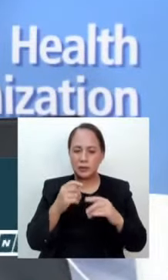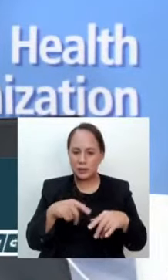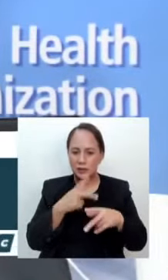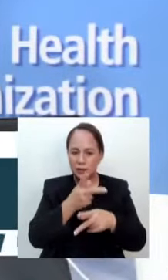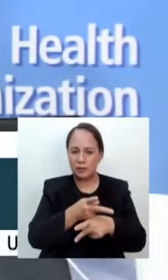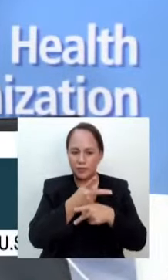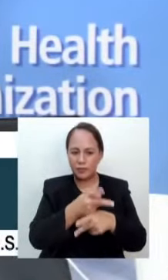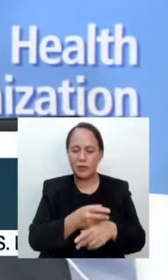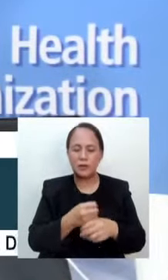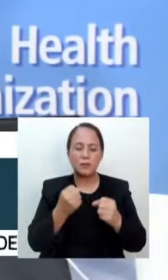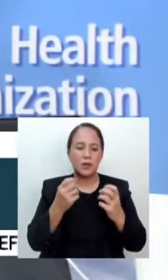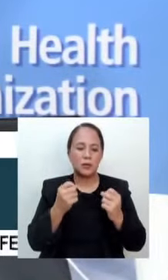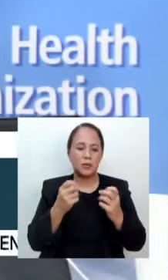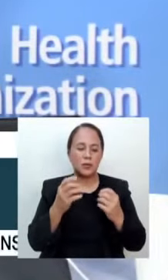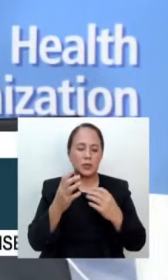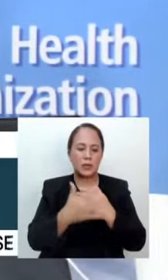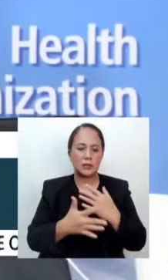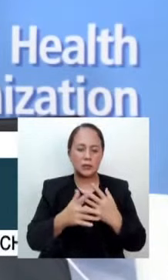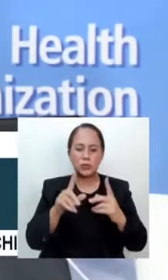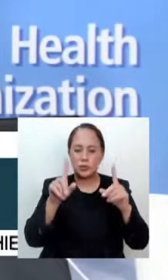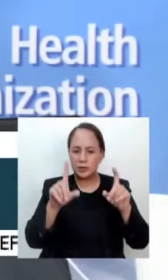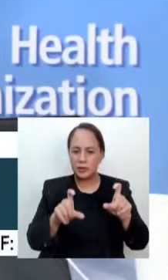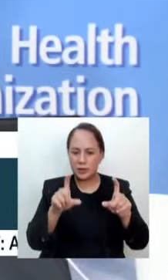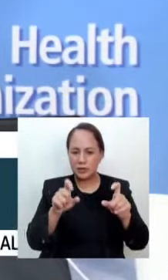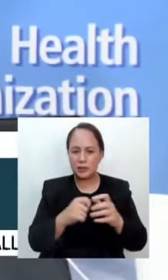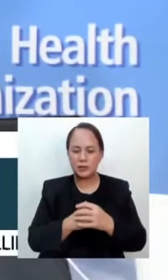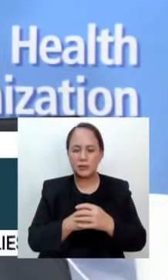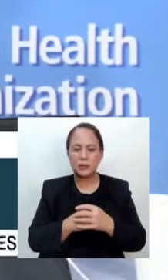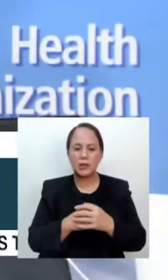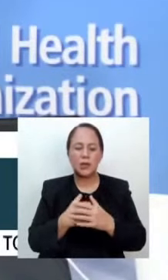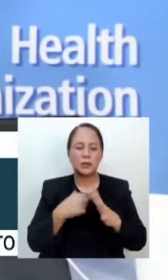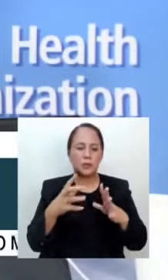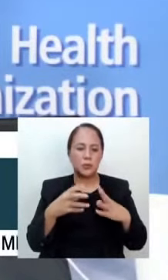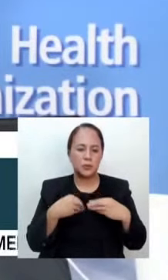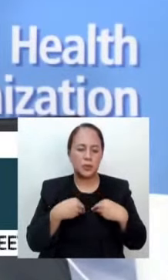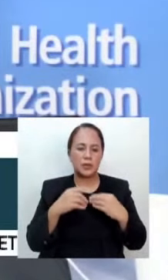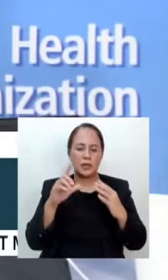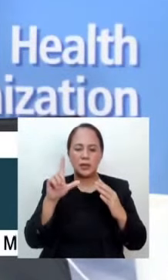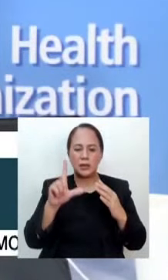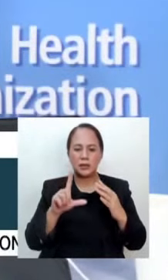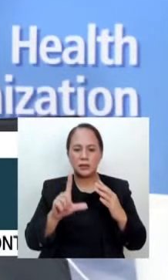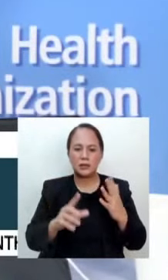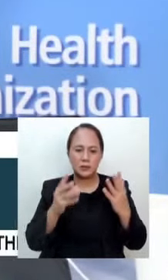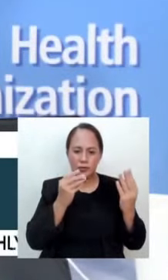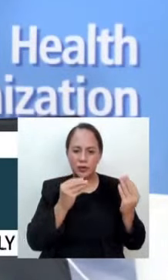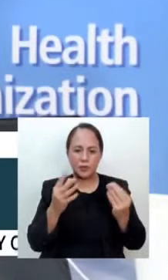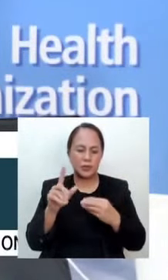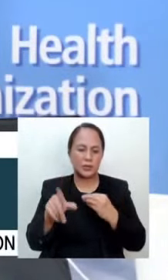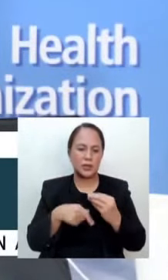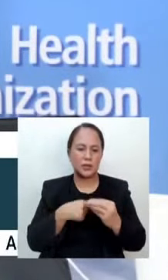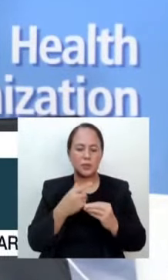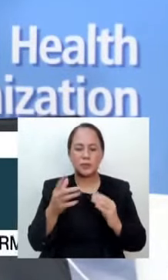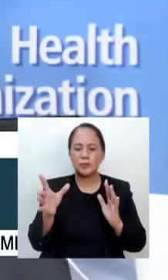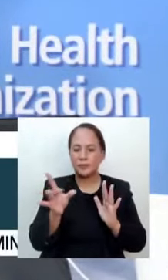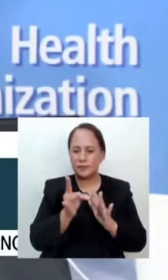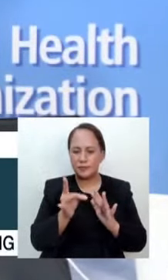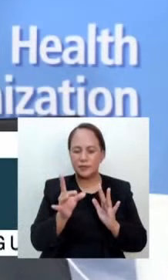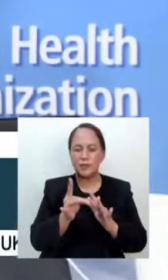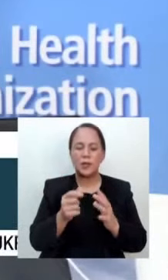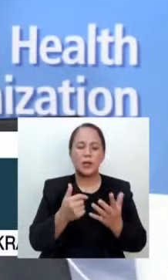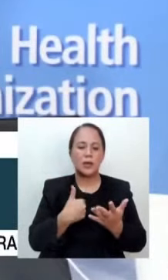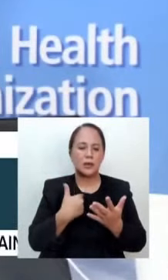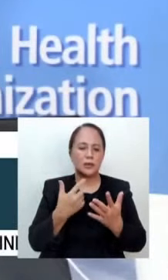As many countries reduce testing, WHO is receiving less and less information about transmission and